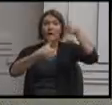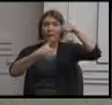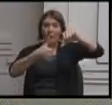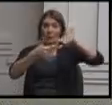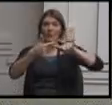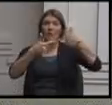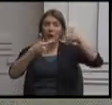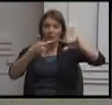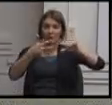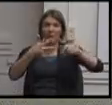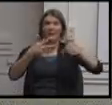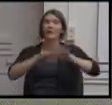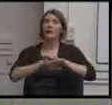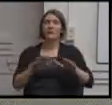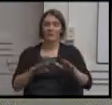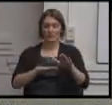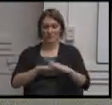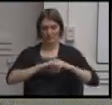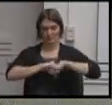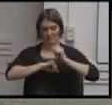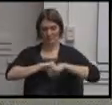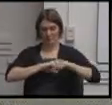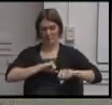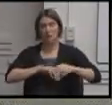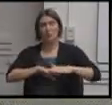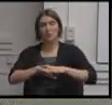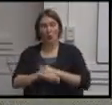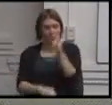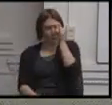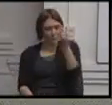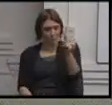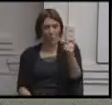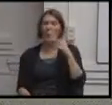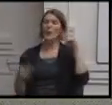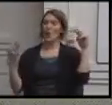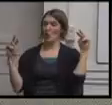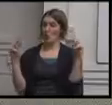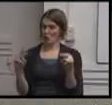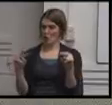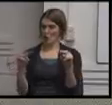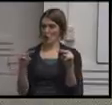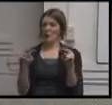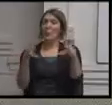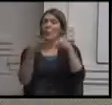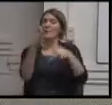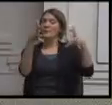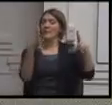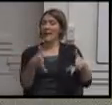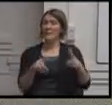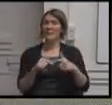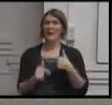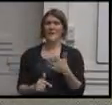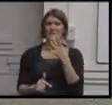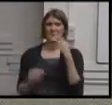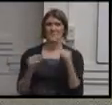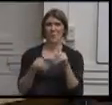think we can eliminate that end of it and really start looking at the bigger picture. But I would just like a little bit more time